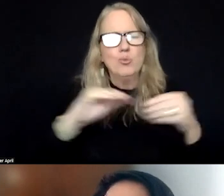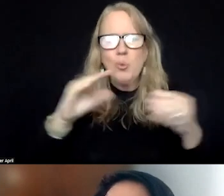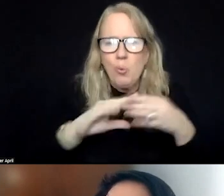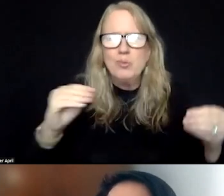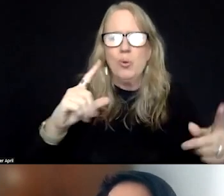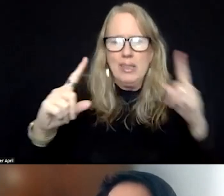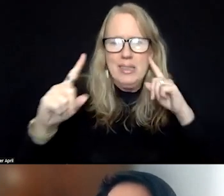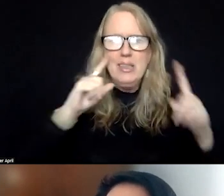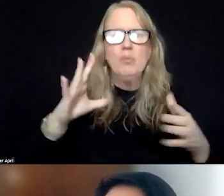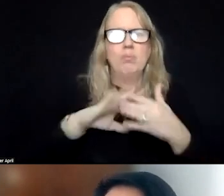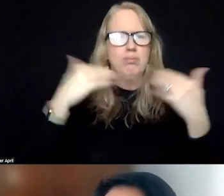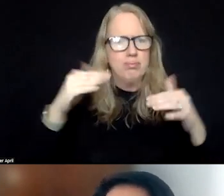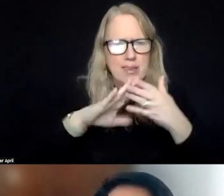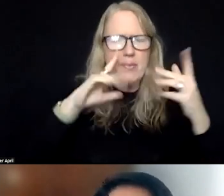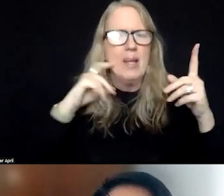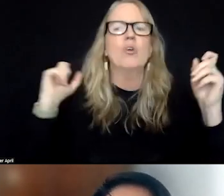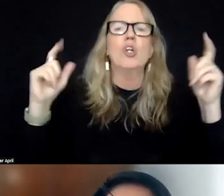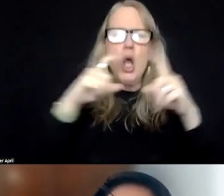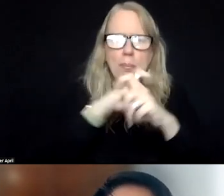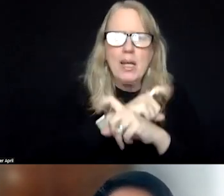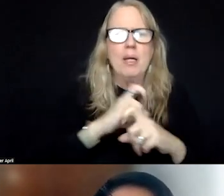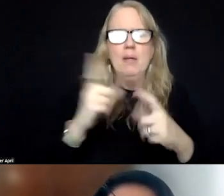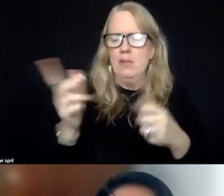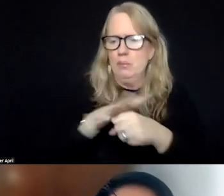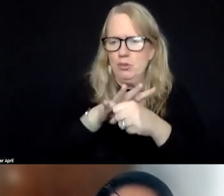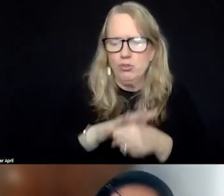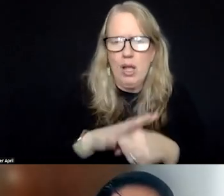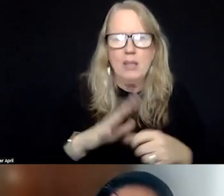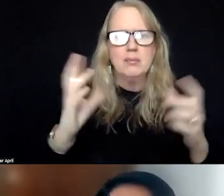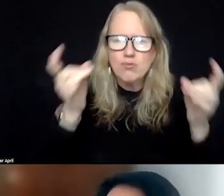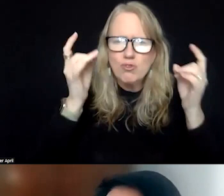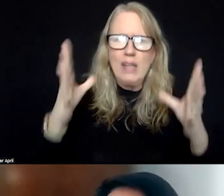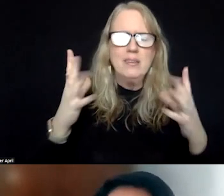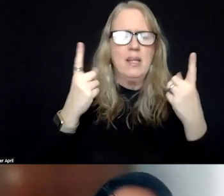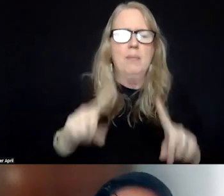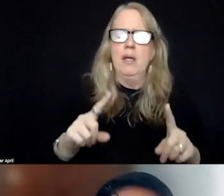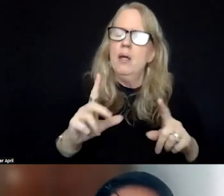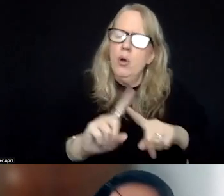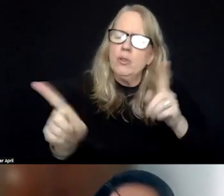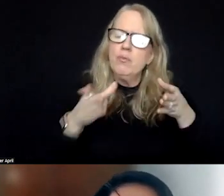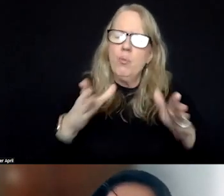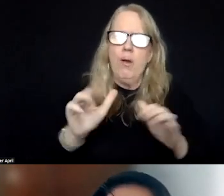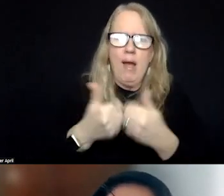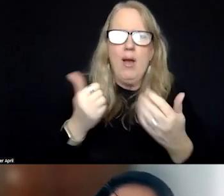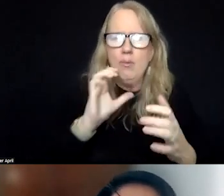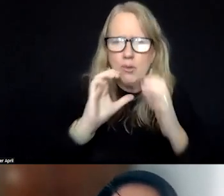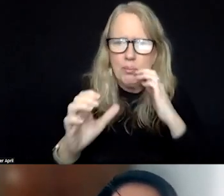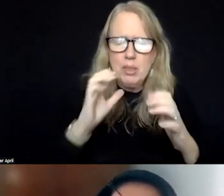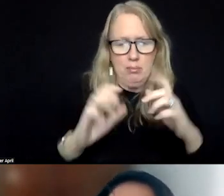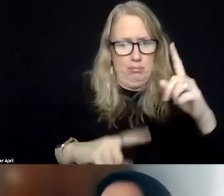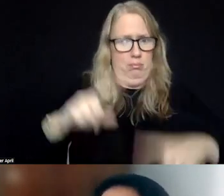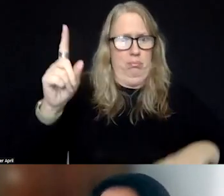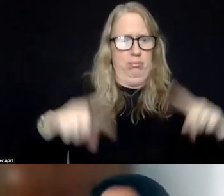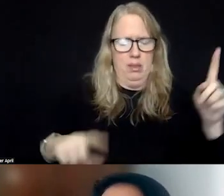complex populations who might be in distress, might be in crisis, but might have different ways of communicating, different things that happen. And this can